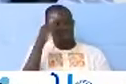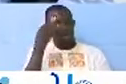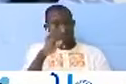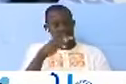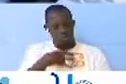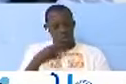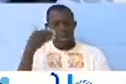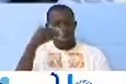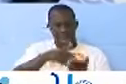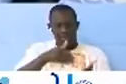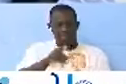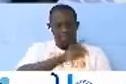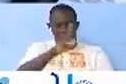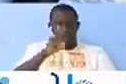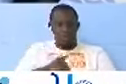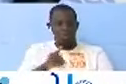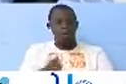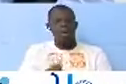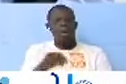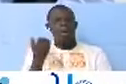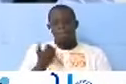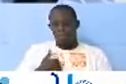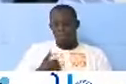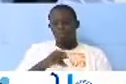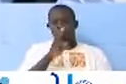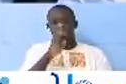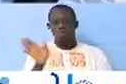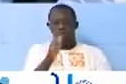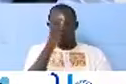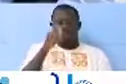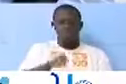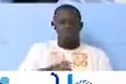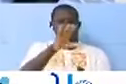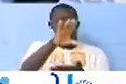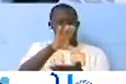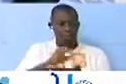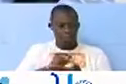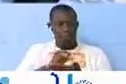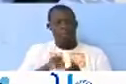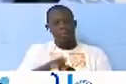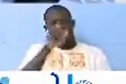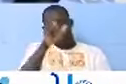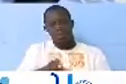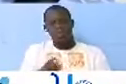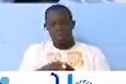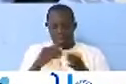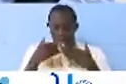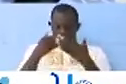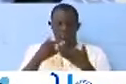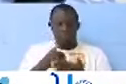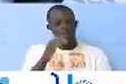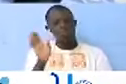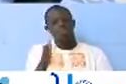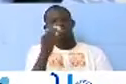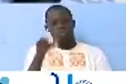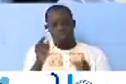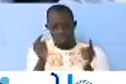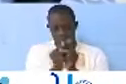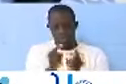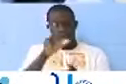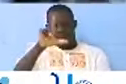coming, because the people who go to pick him up, they inform me that we are going for Lamin.